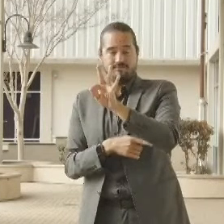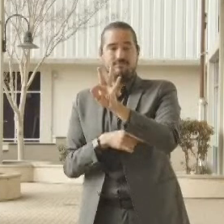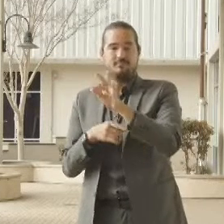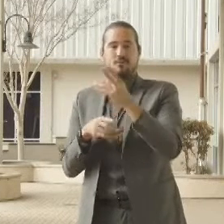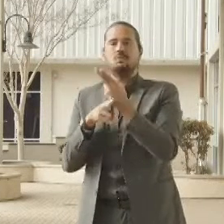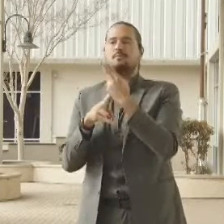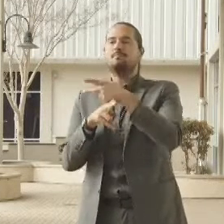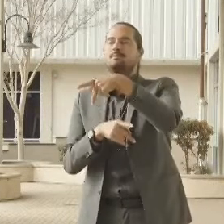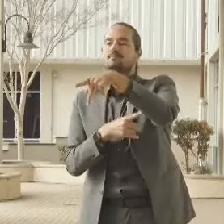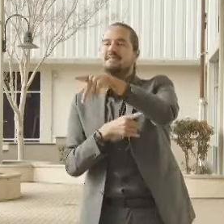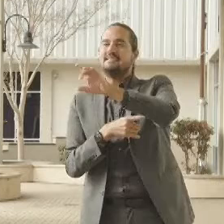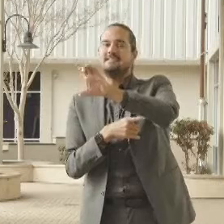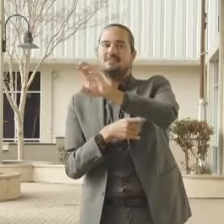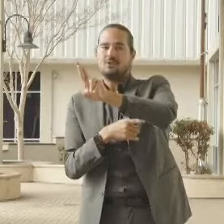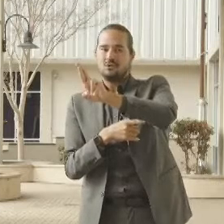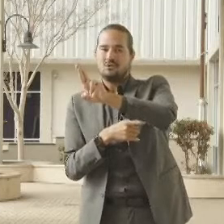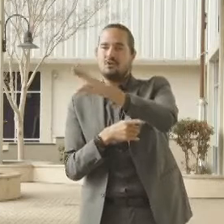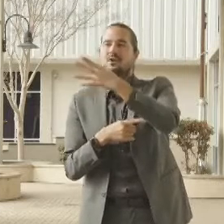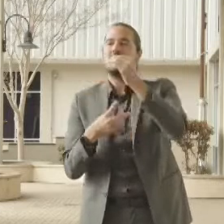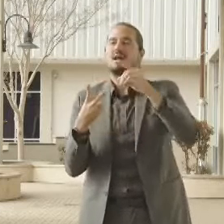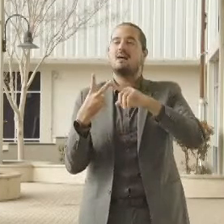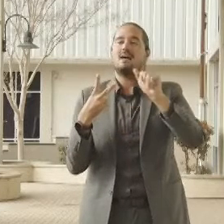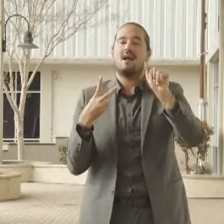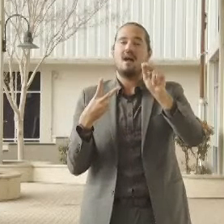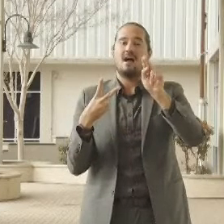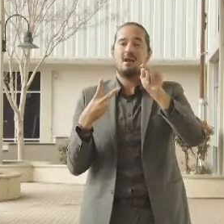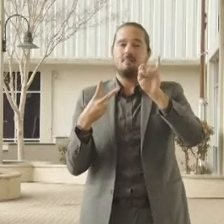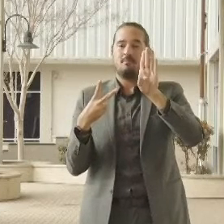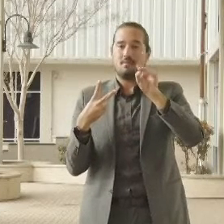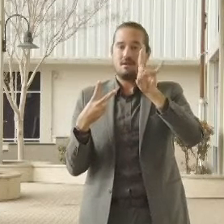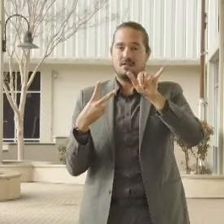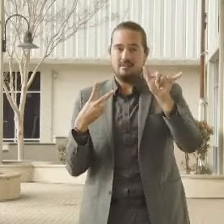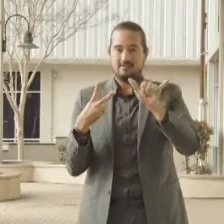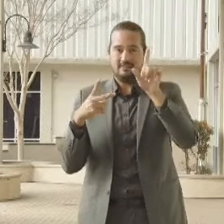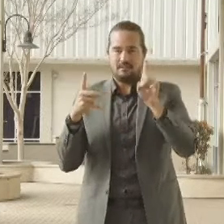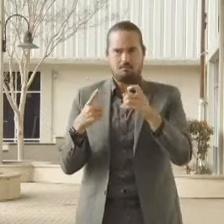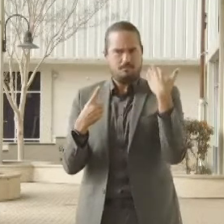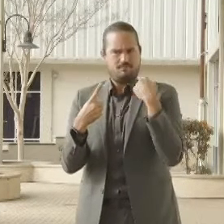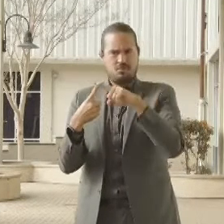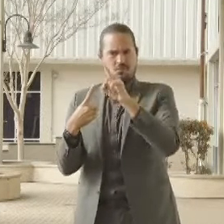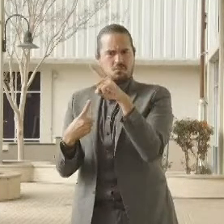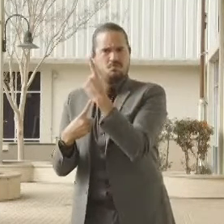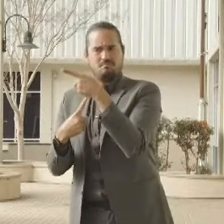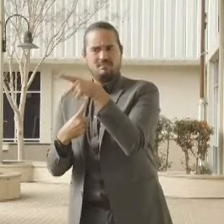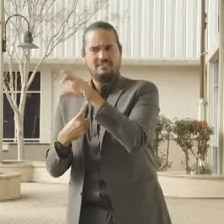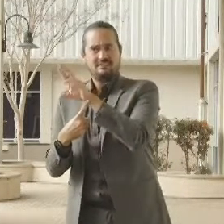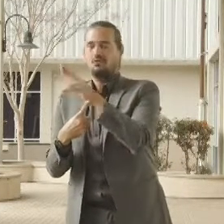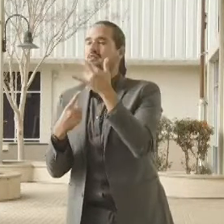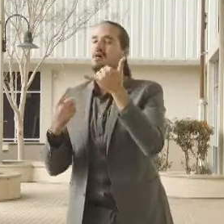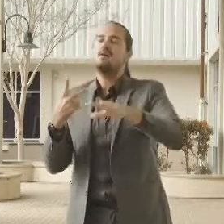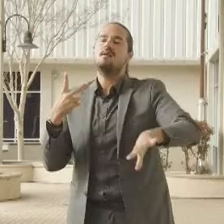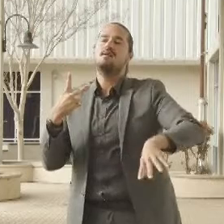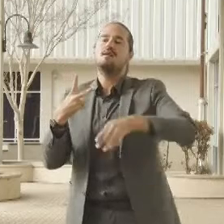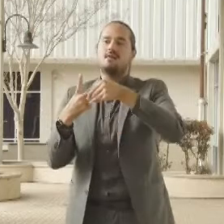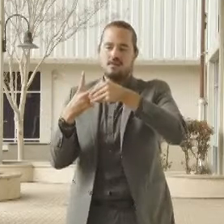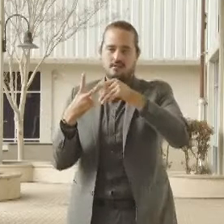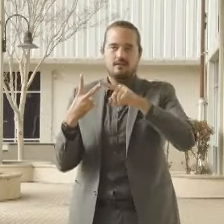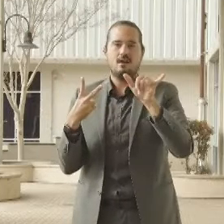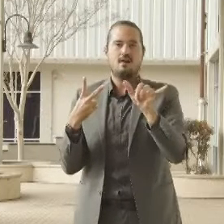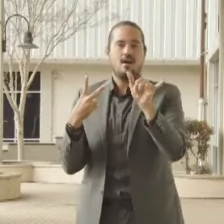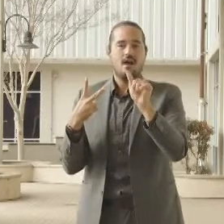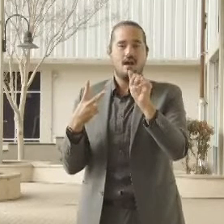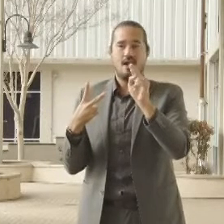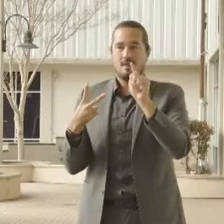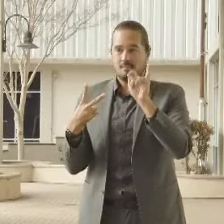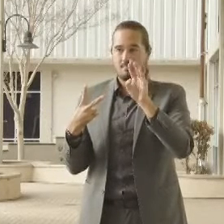testing. And that reflects the fact that the guidance has also shifted there. For instance, it's recommended to use antigen and not